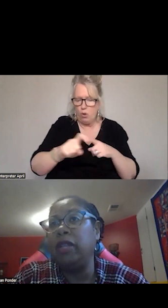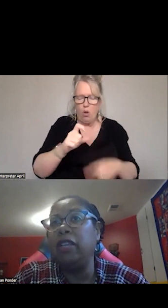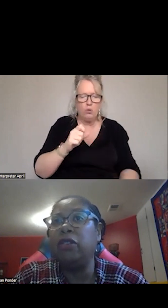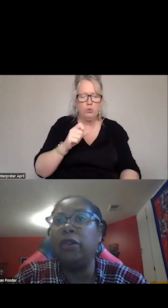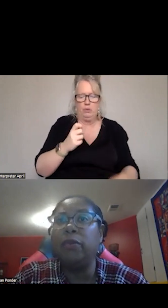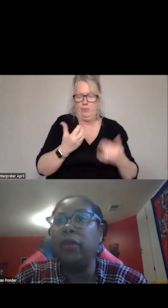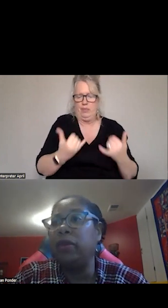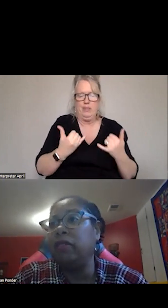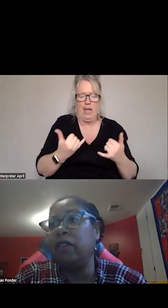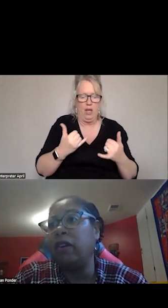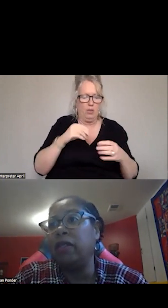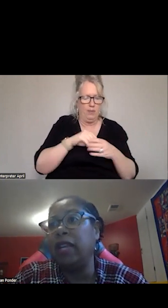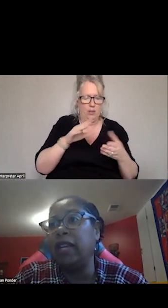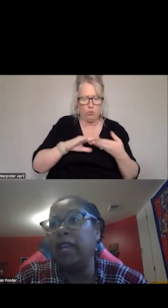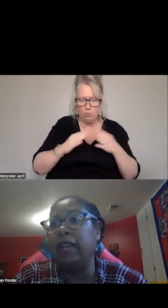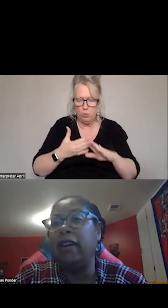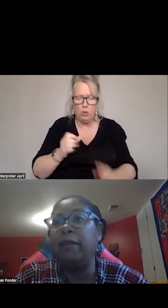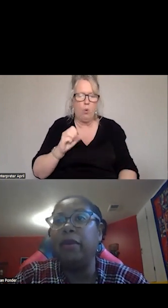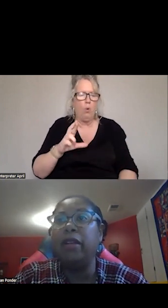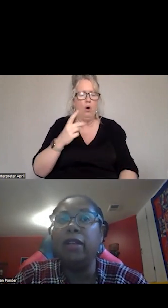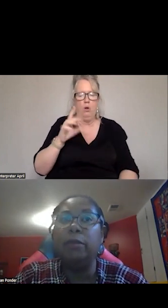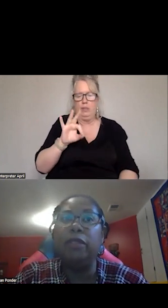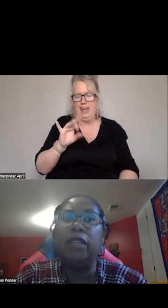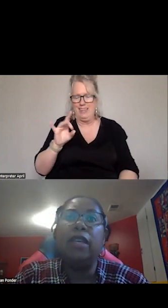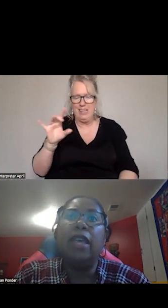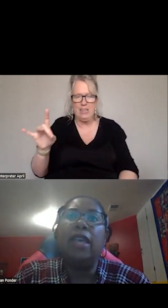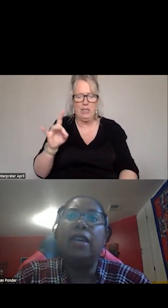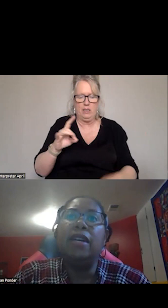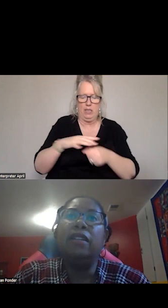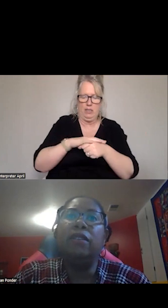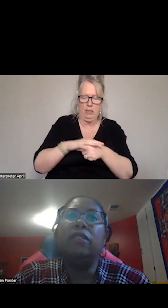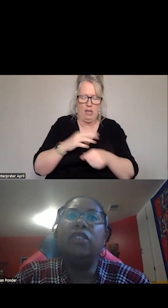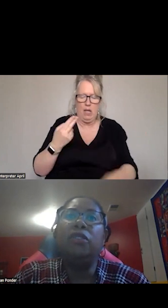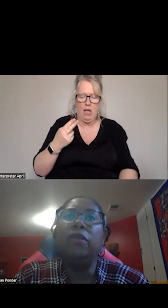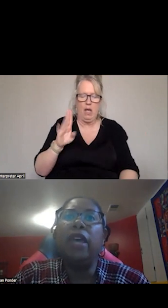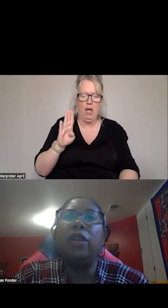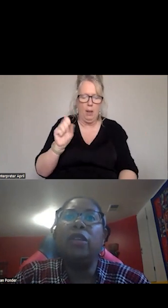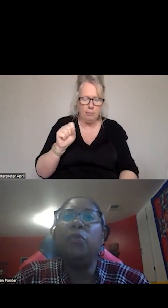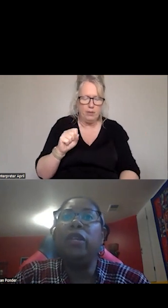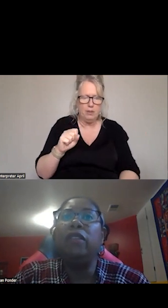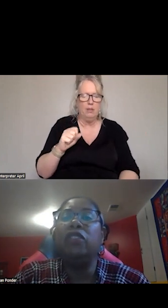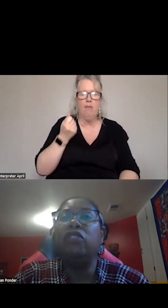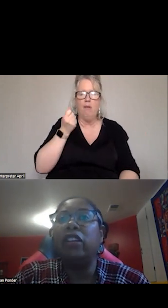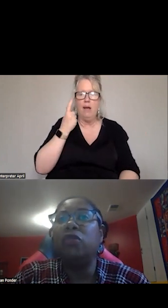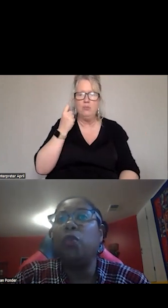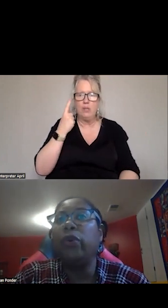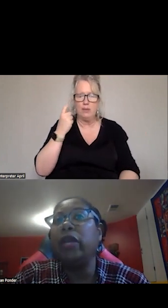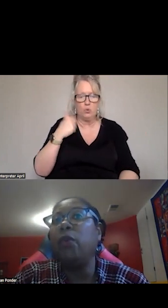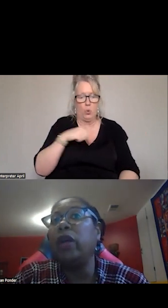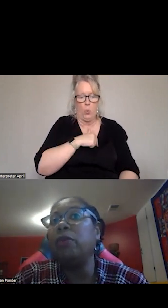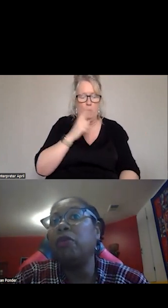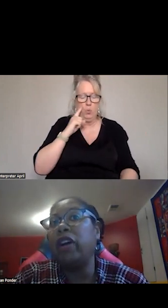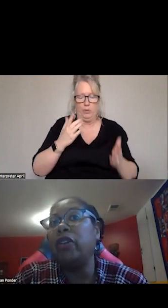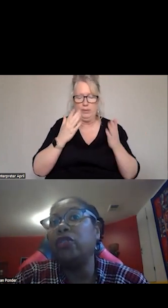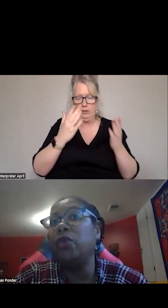existing communities or whether these are the 988 hubs. And to do that, we suggest